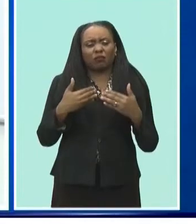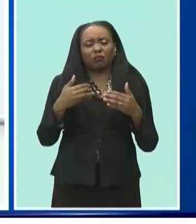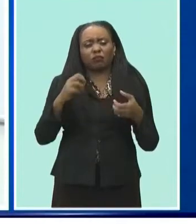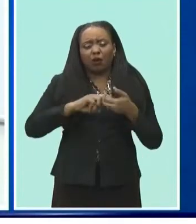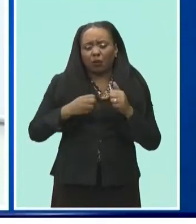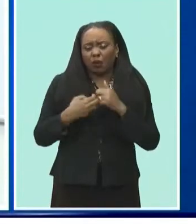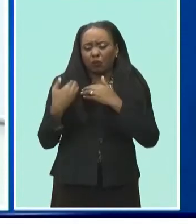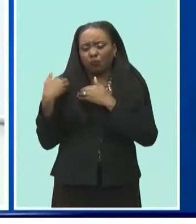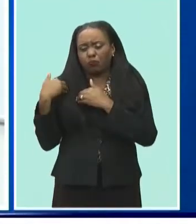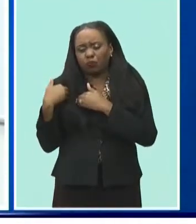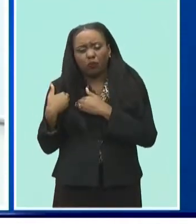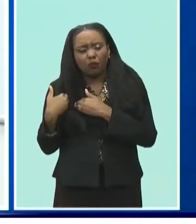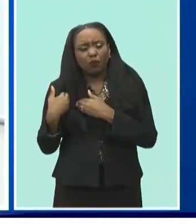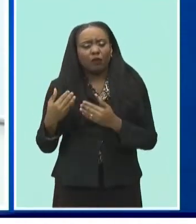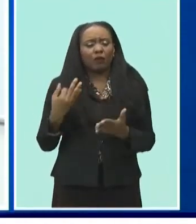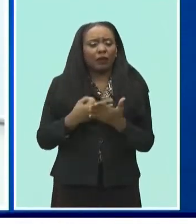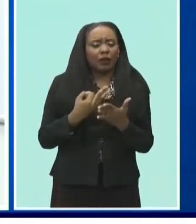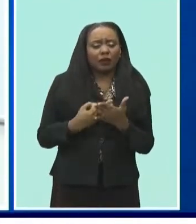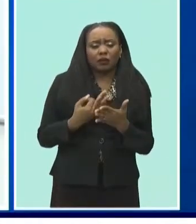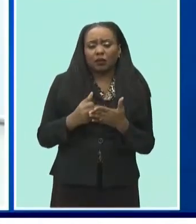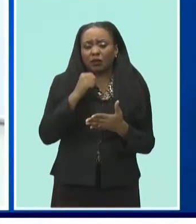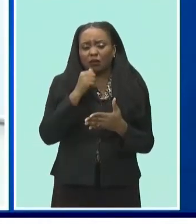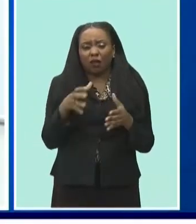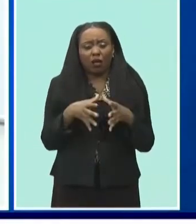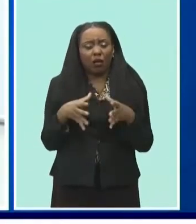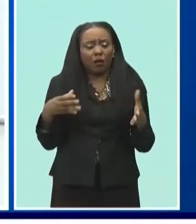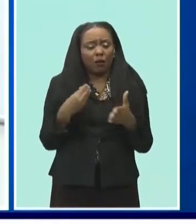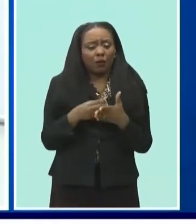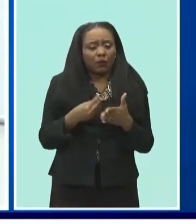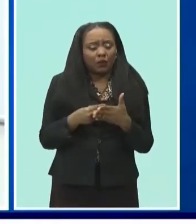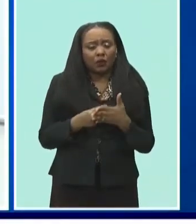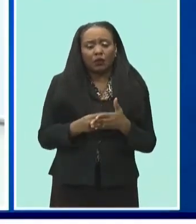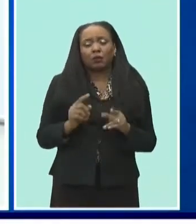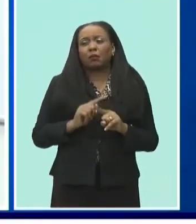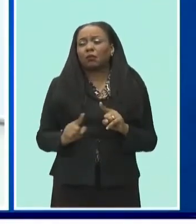don't think that has quite changed yet, but more and